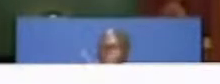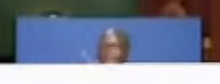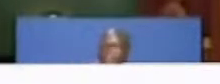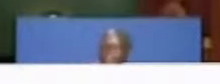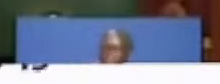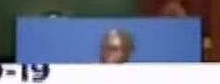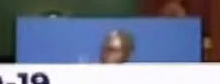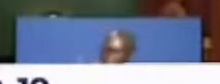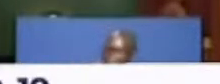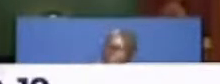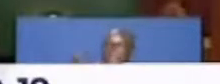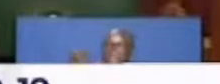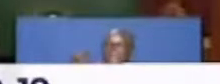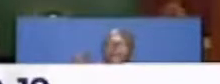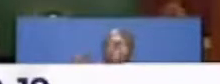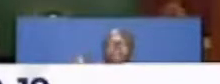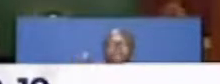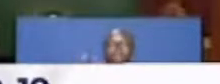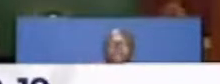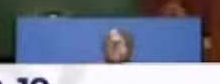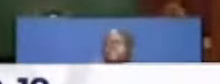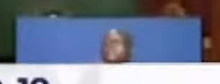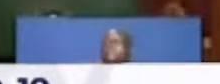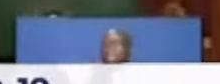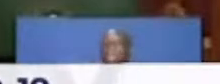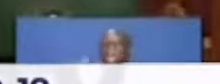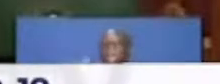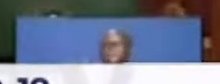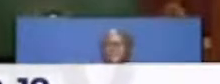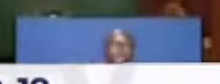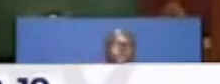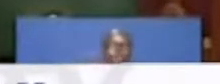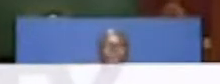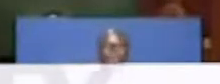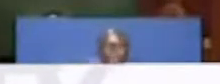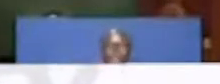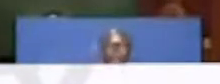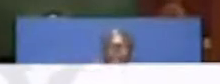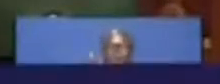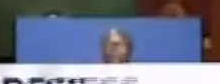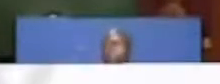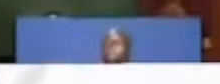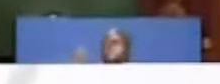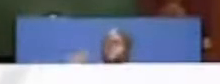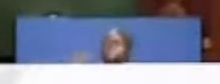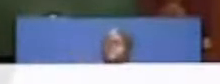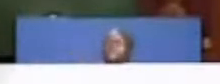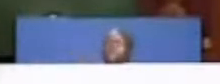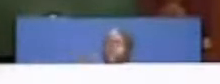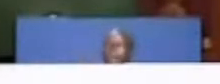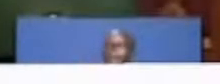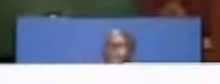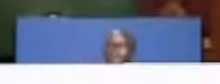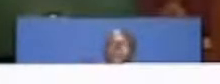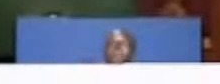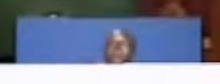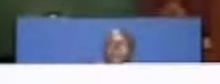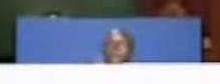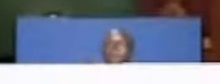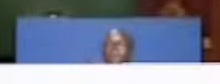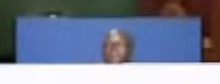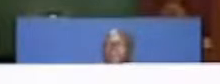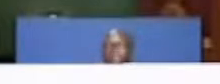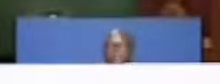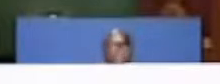Kenya's maritime and fish products. This corporation took over from the defunct Wananchi Marine Products, and it is in the